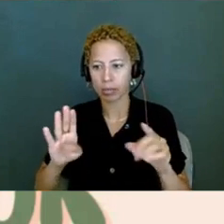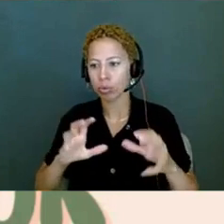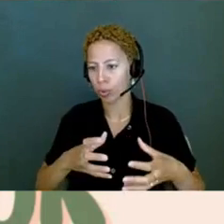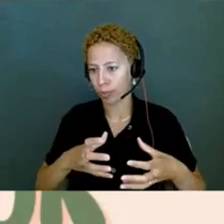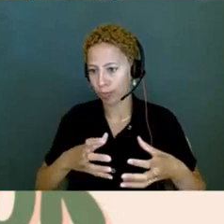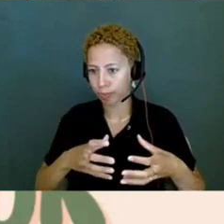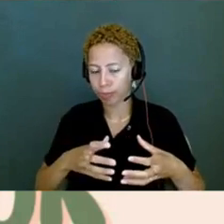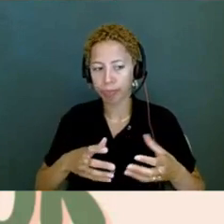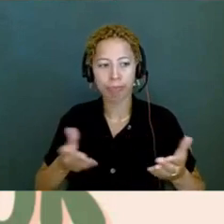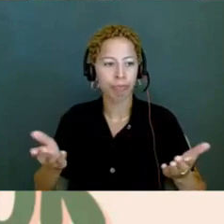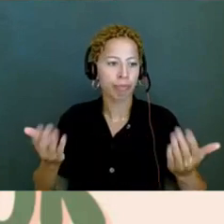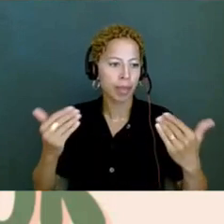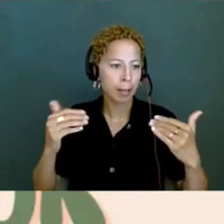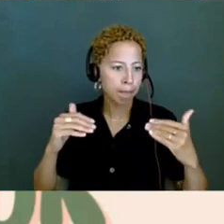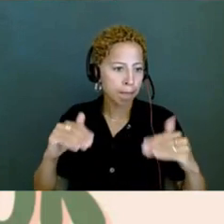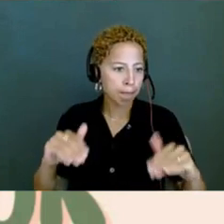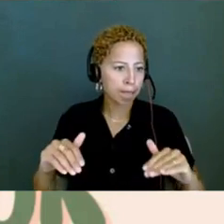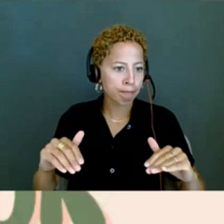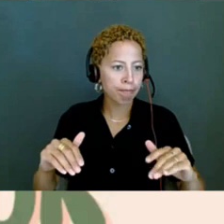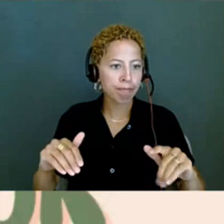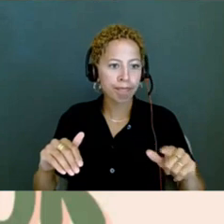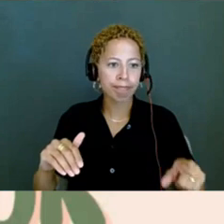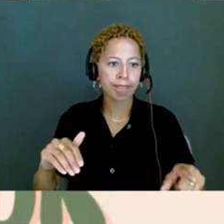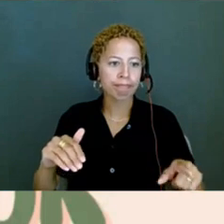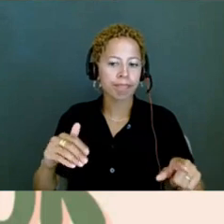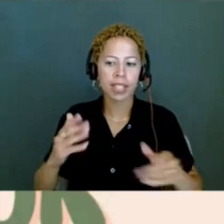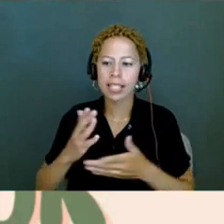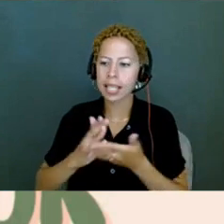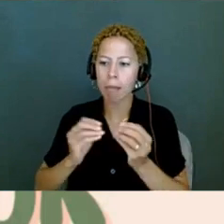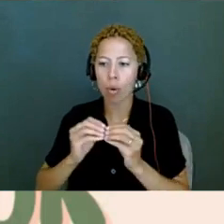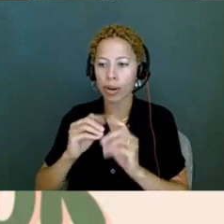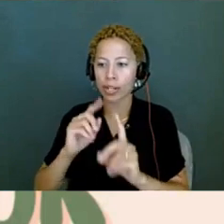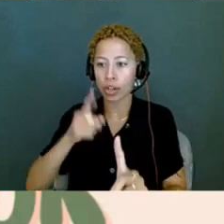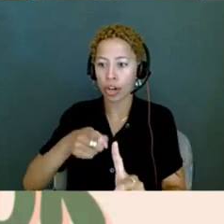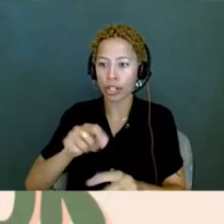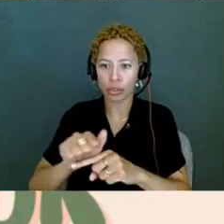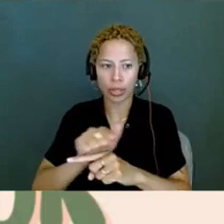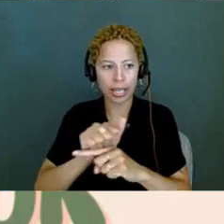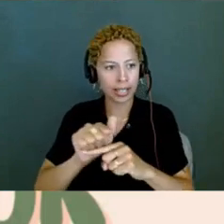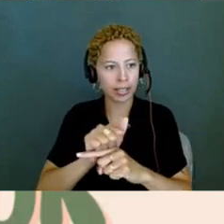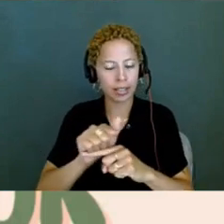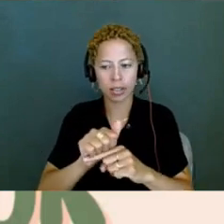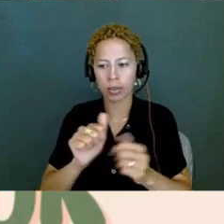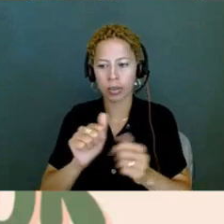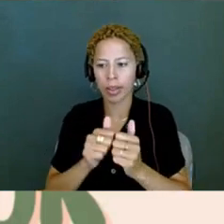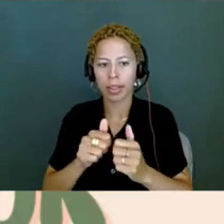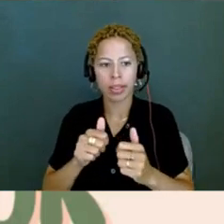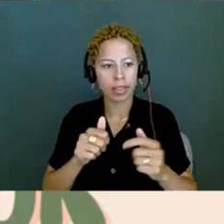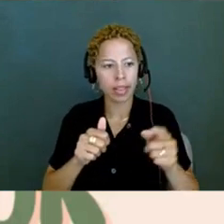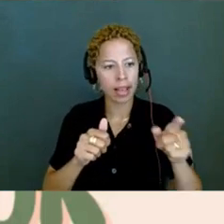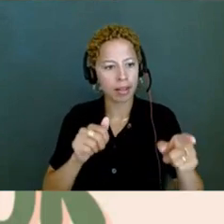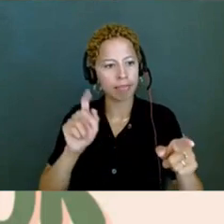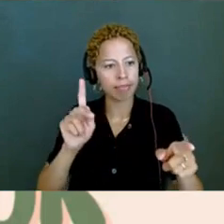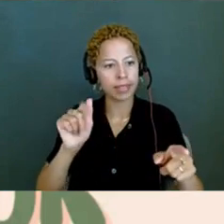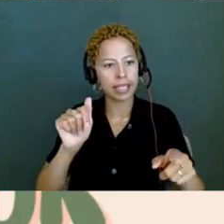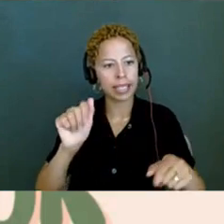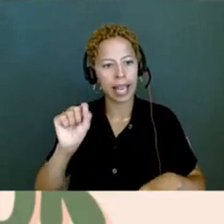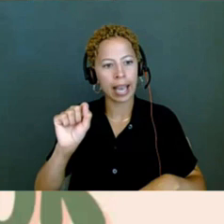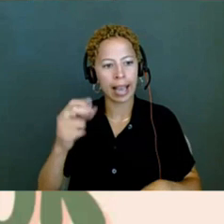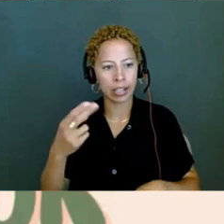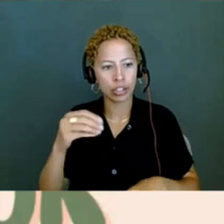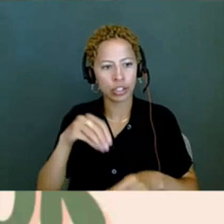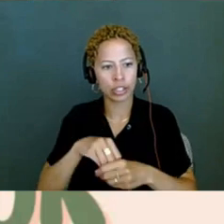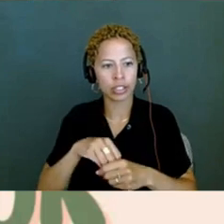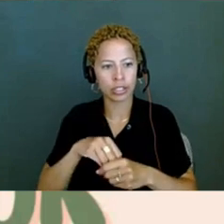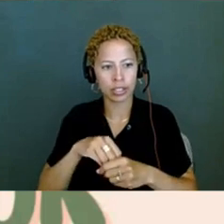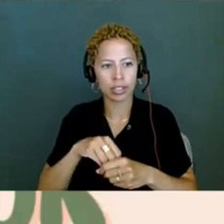I have, like we were running some targeted training in and around Cache and Fort Albany. So we had